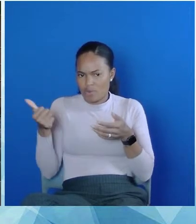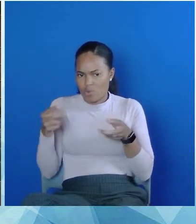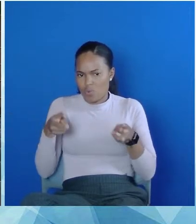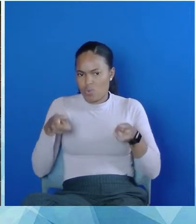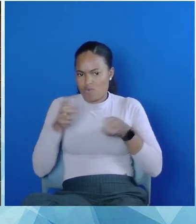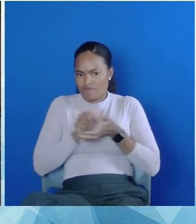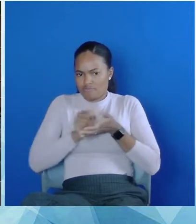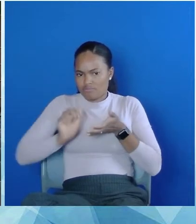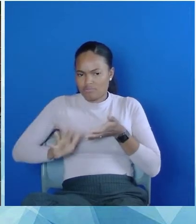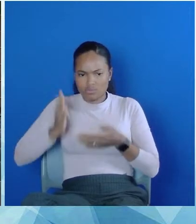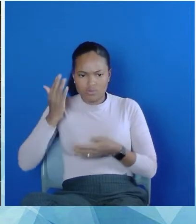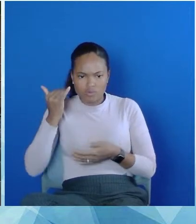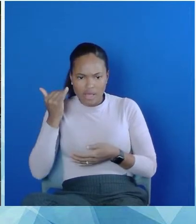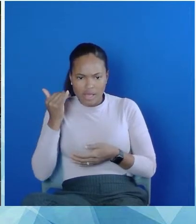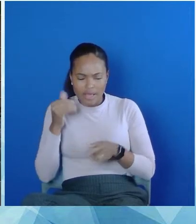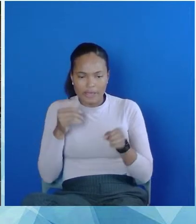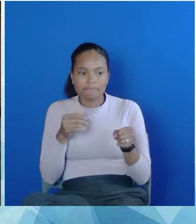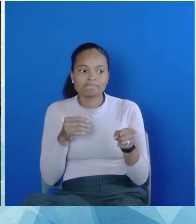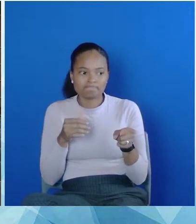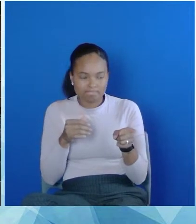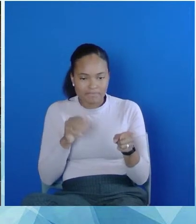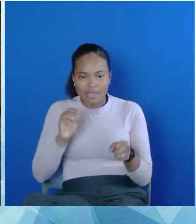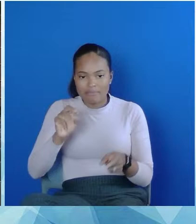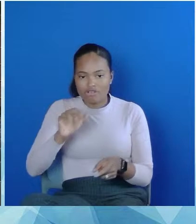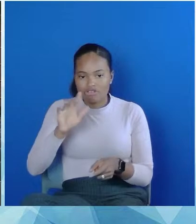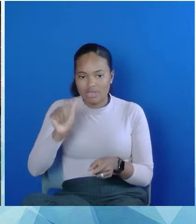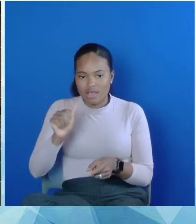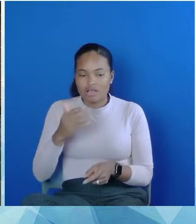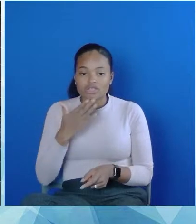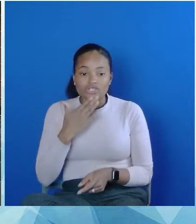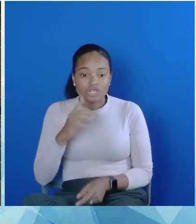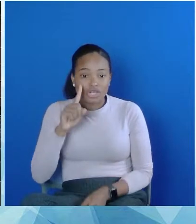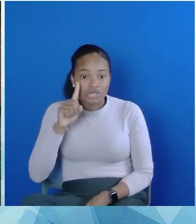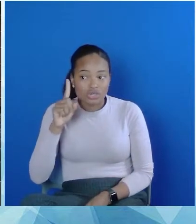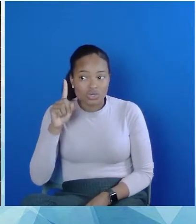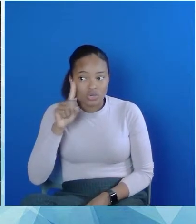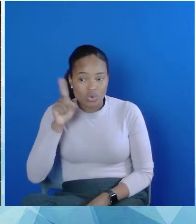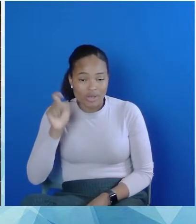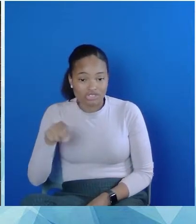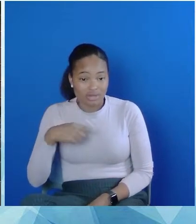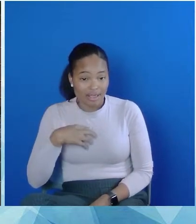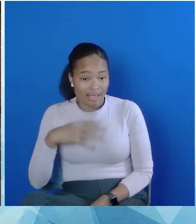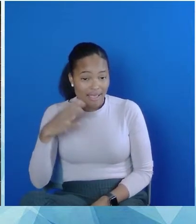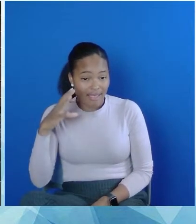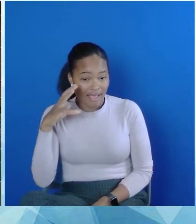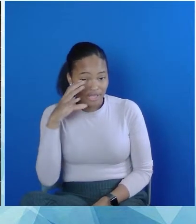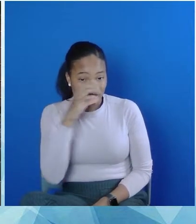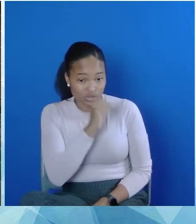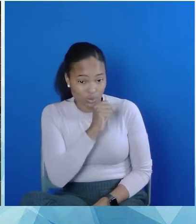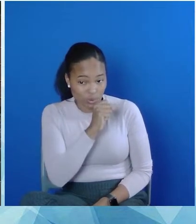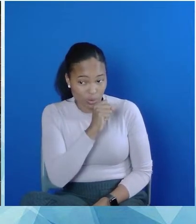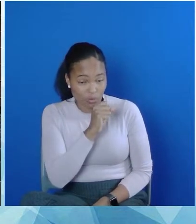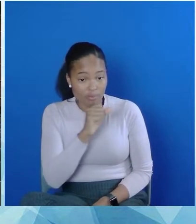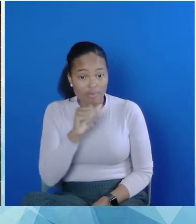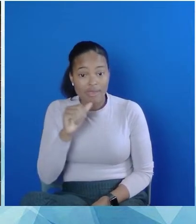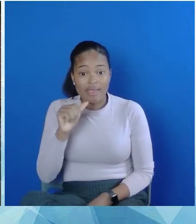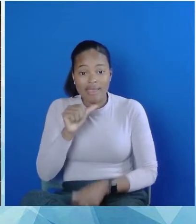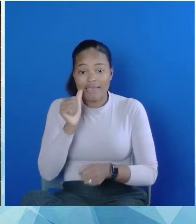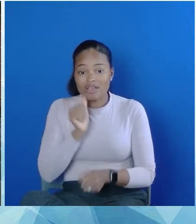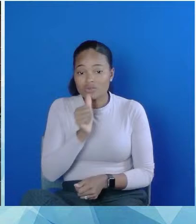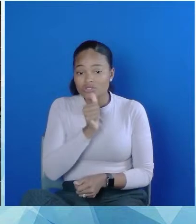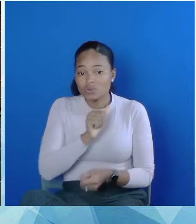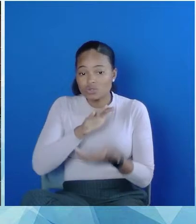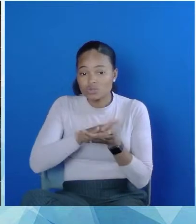That is a good question, and I presume that it is because this is what the Arizona School Boards